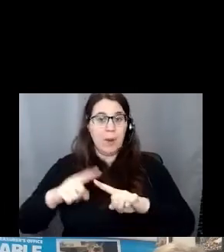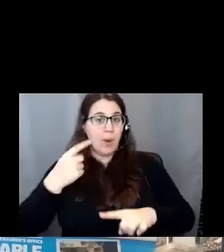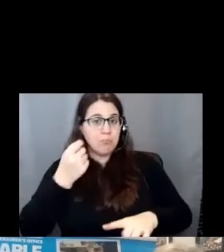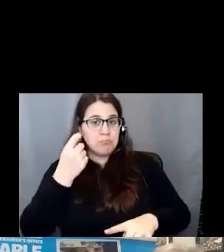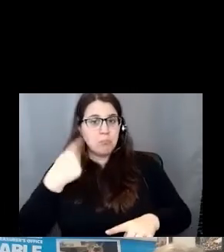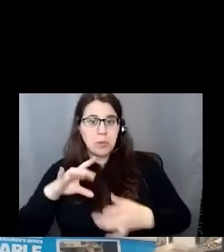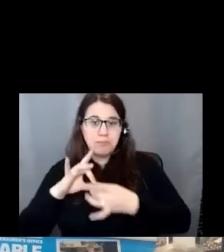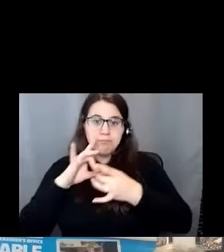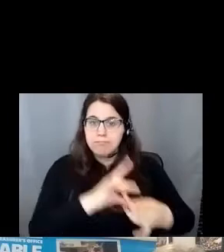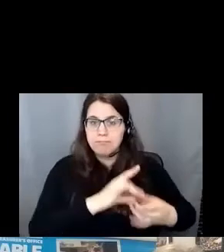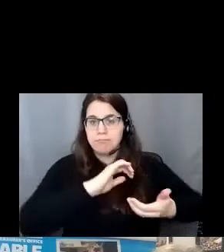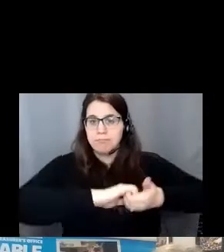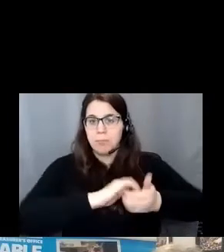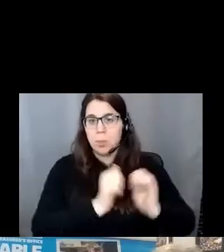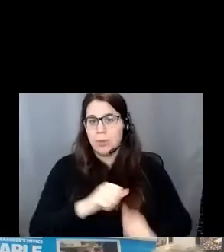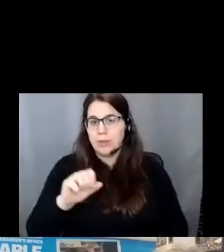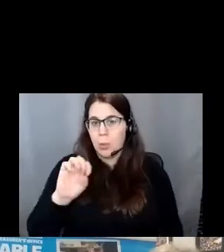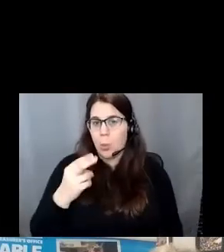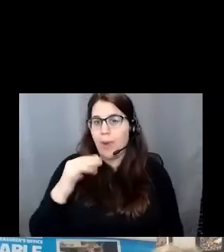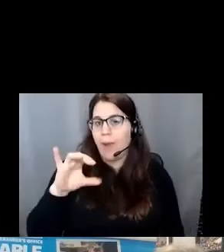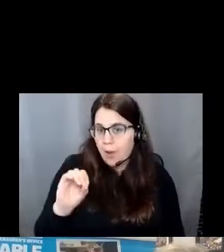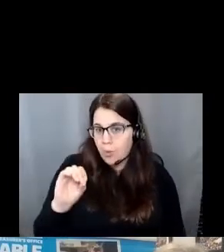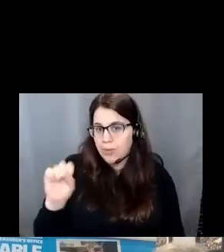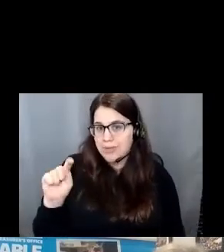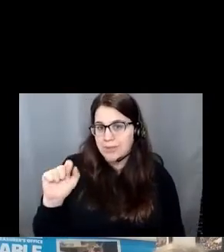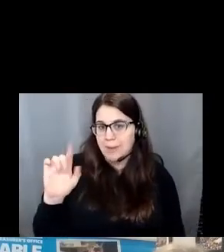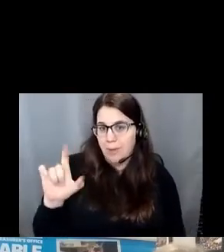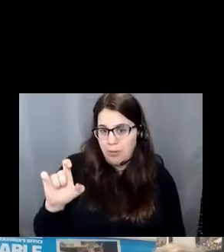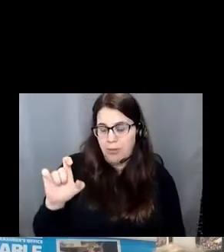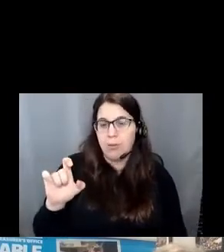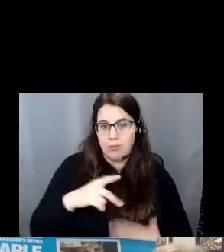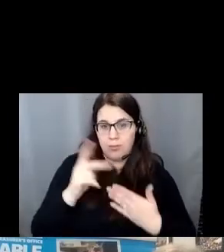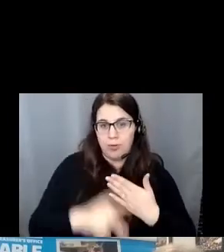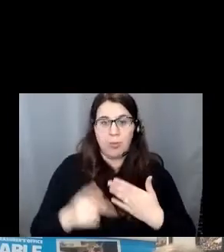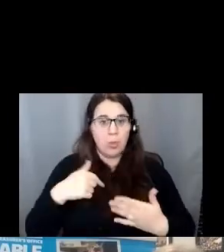program. WVABLE accounts provide financial independence for people with